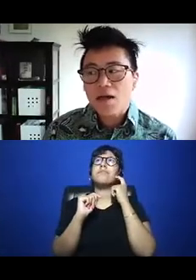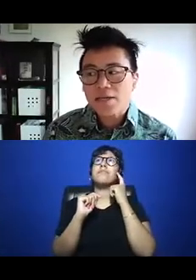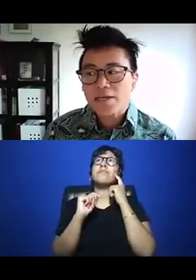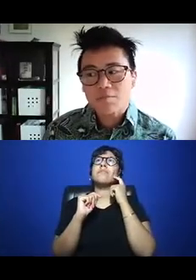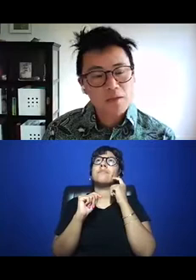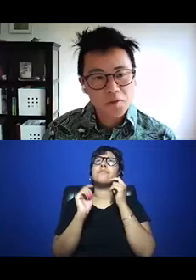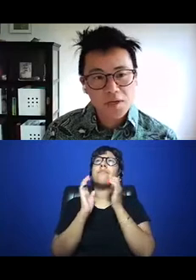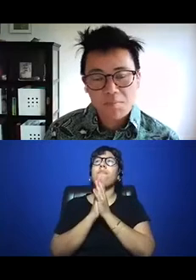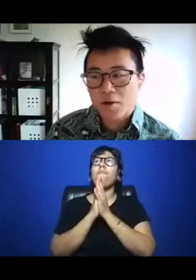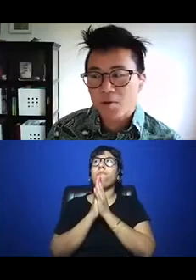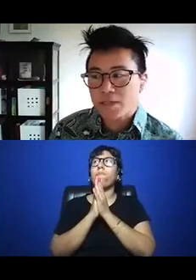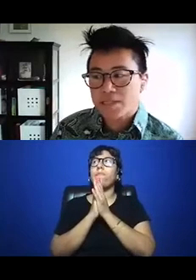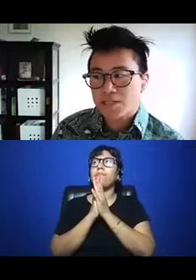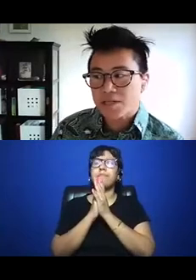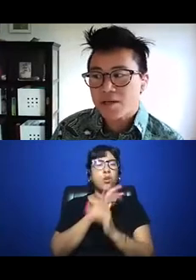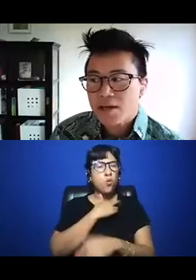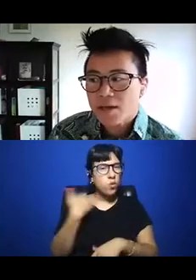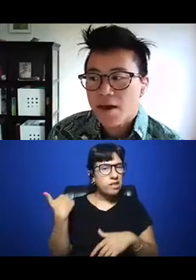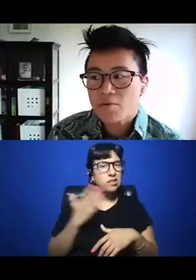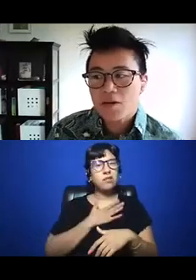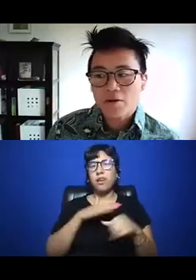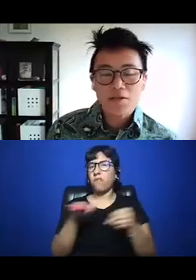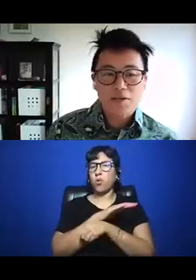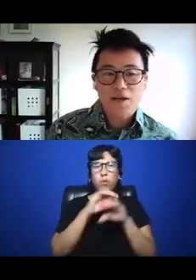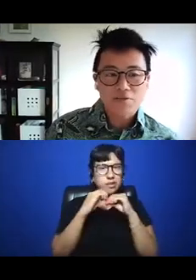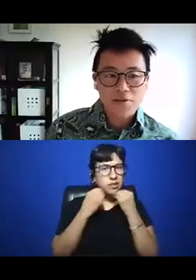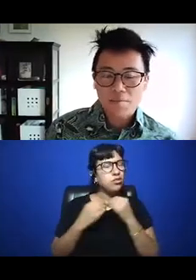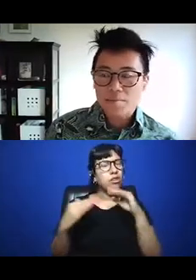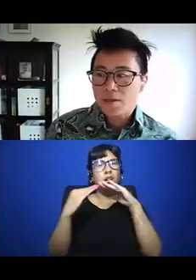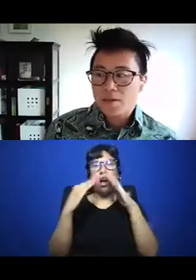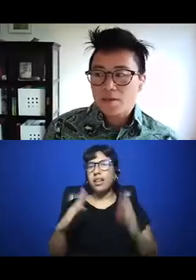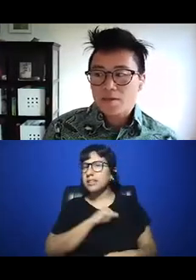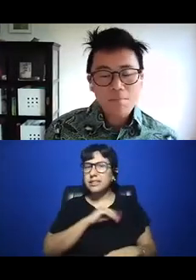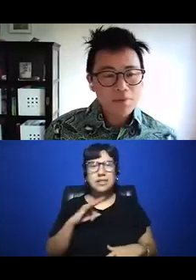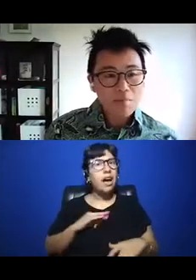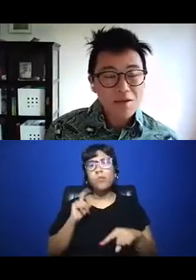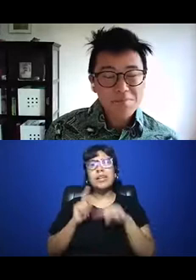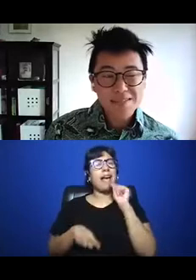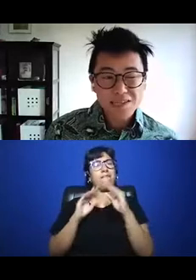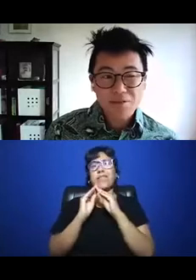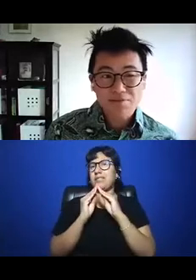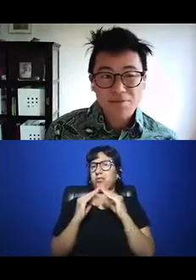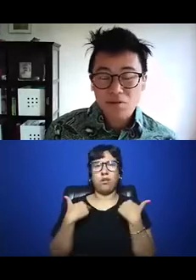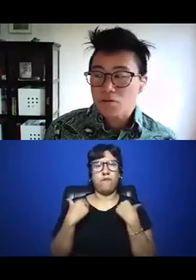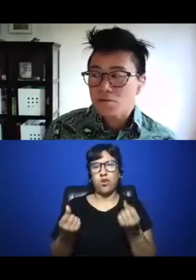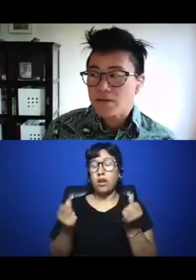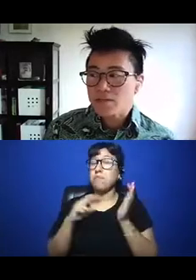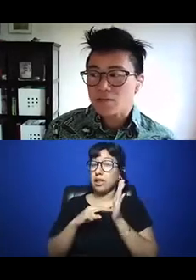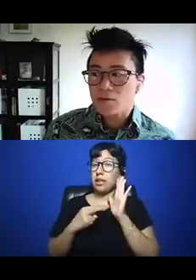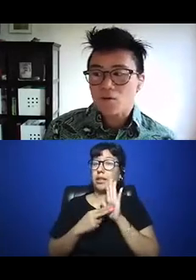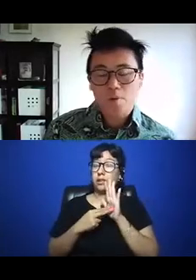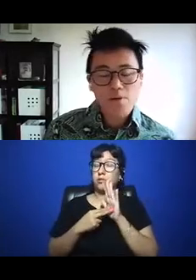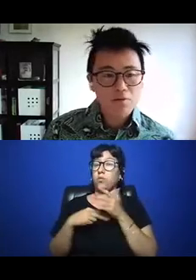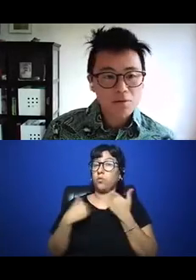my colleagues, my community, and my organization that would be hard to recover from. That might mean serious physical